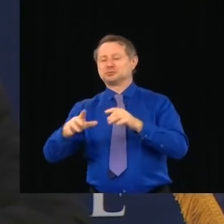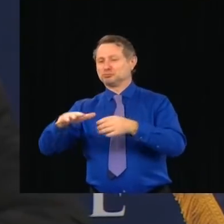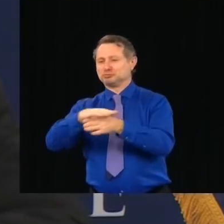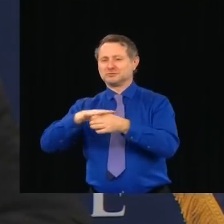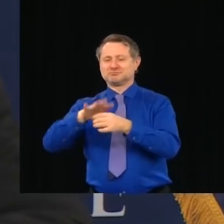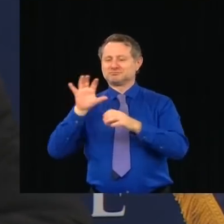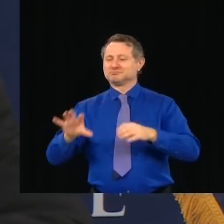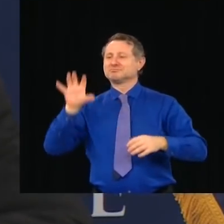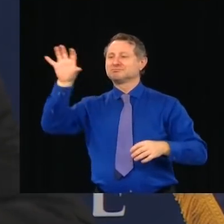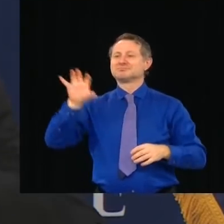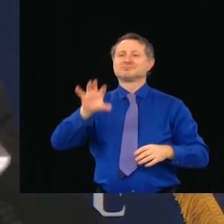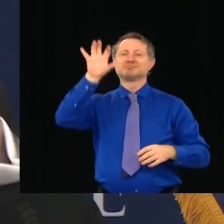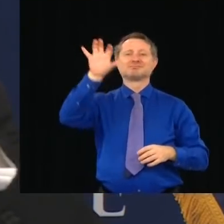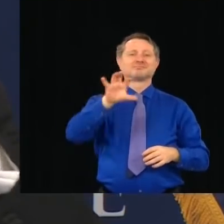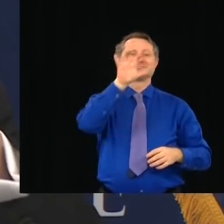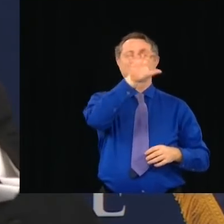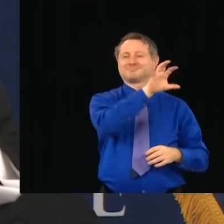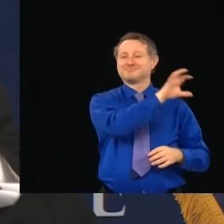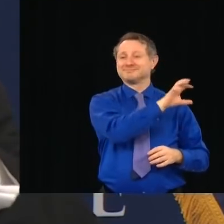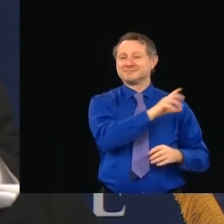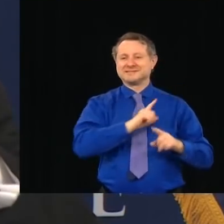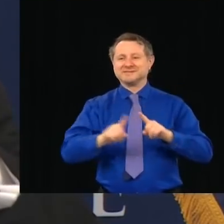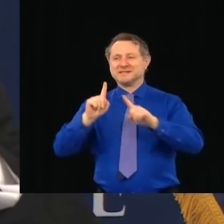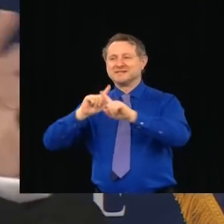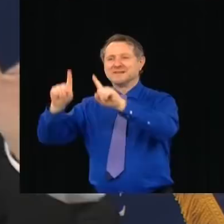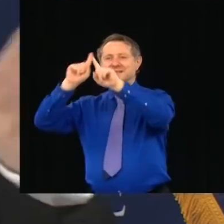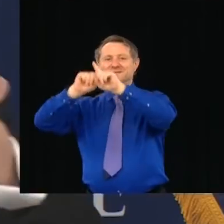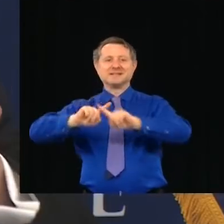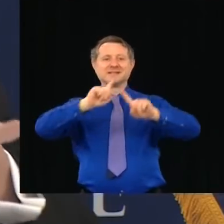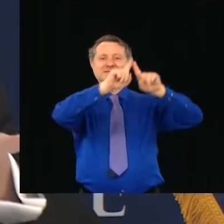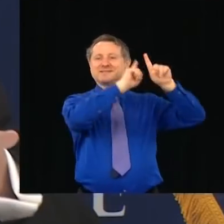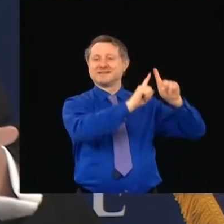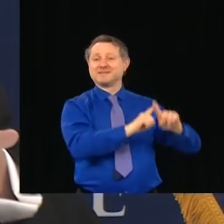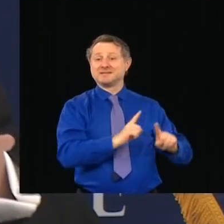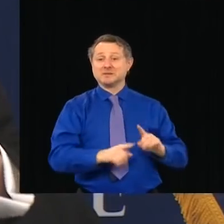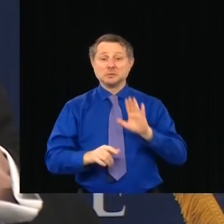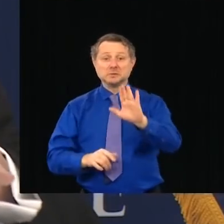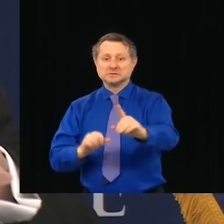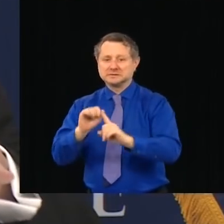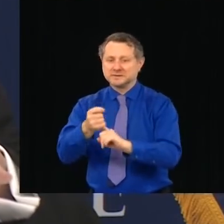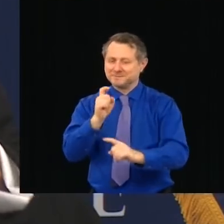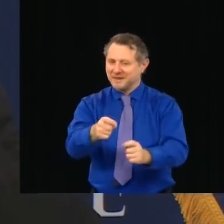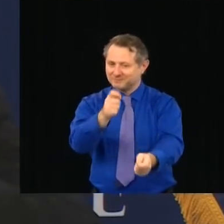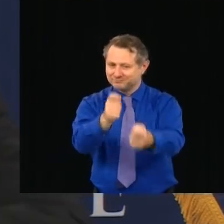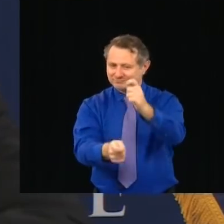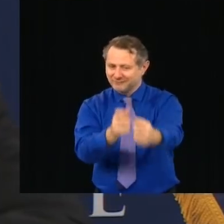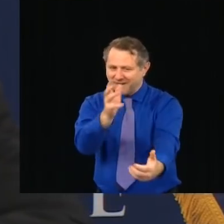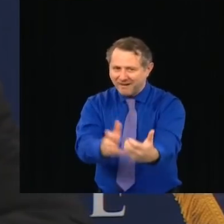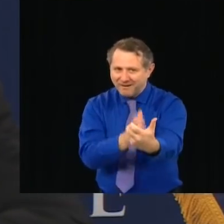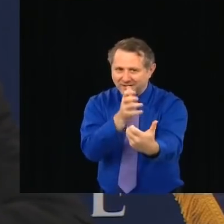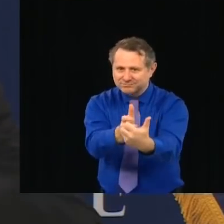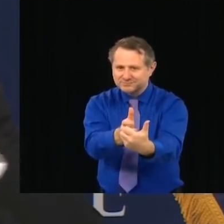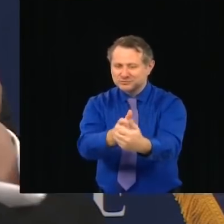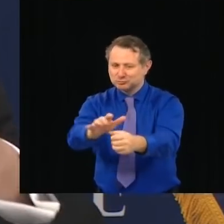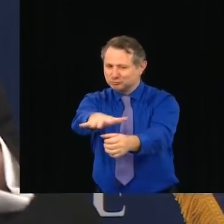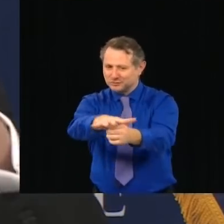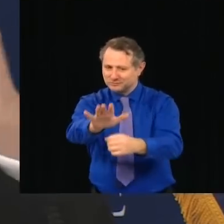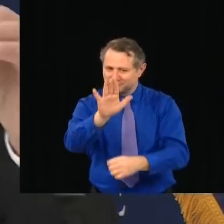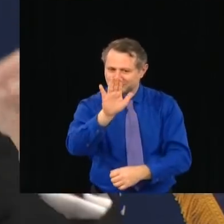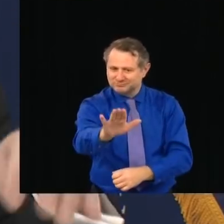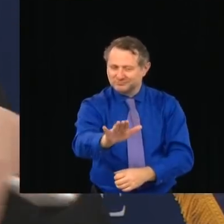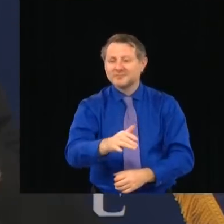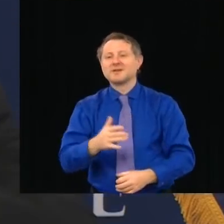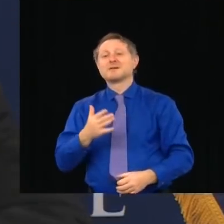right? So each one of these situations has to be tailored to that community in that region. And that's why the